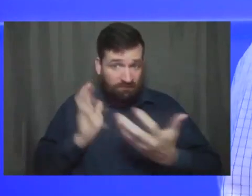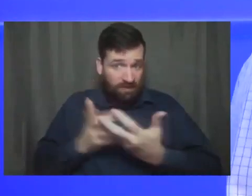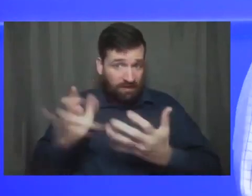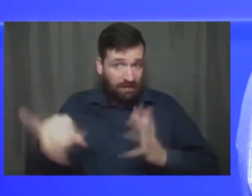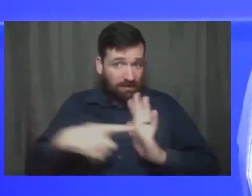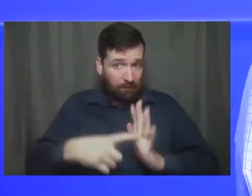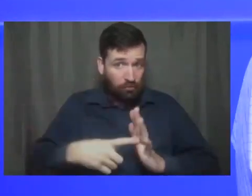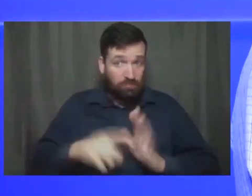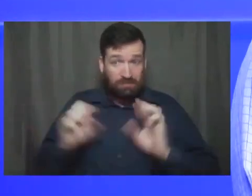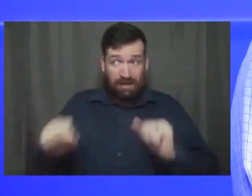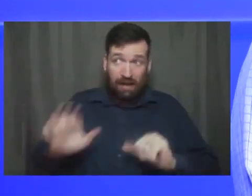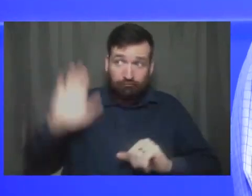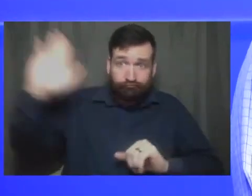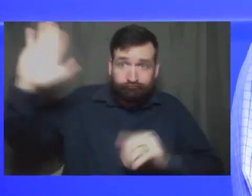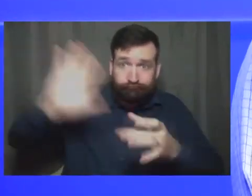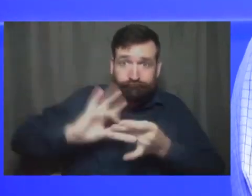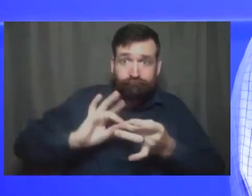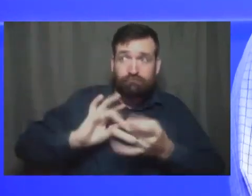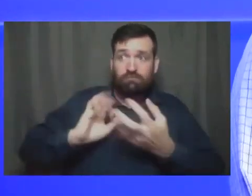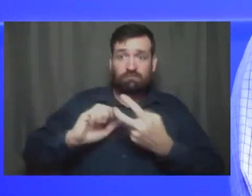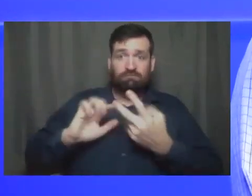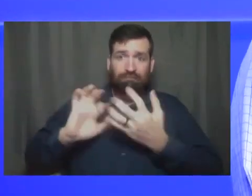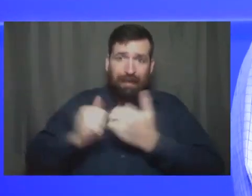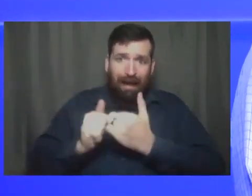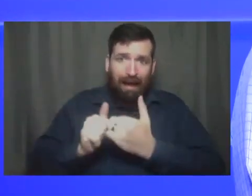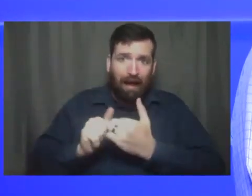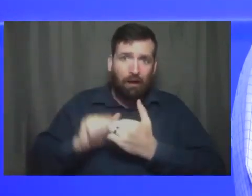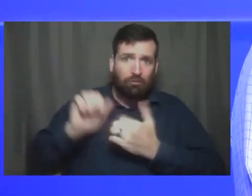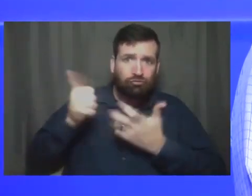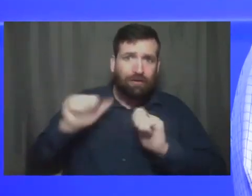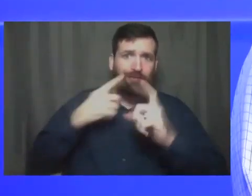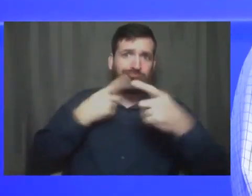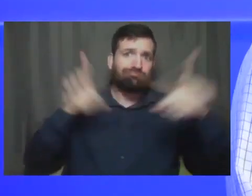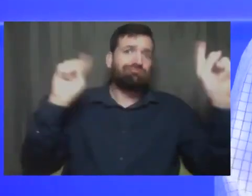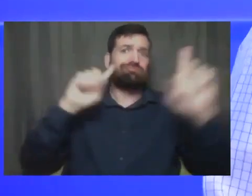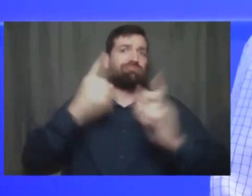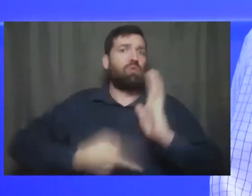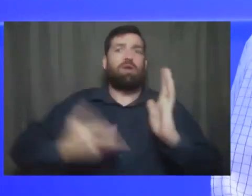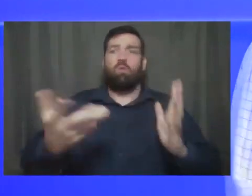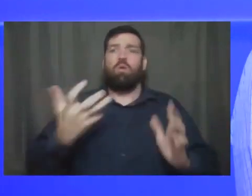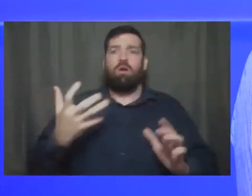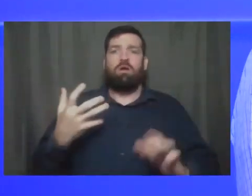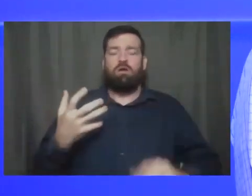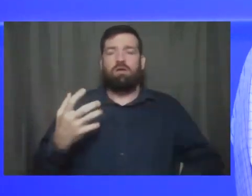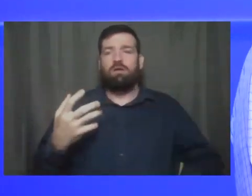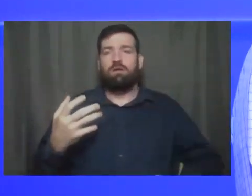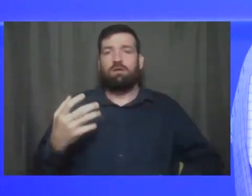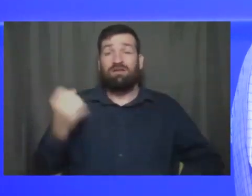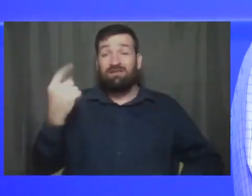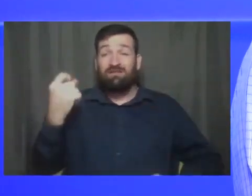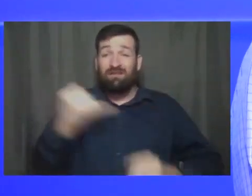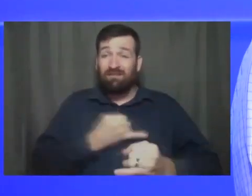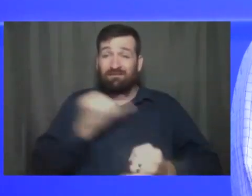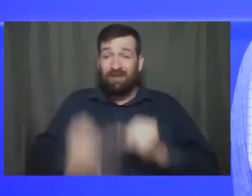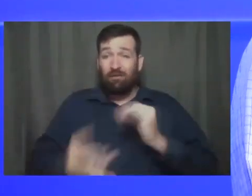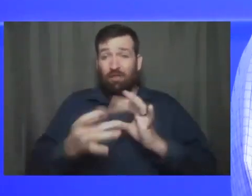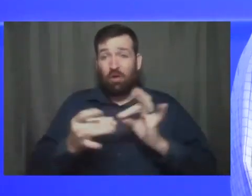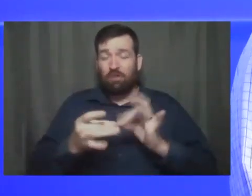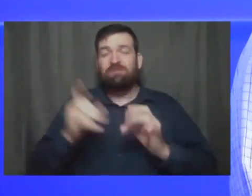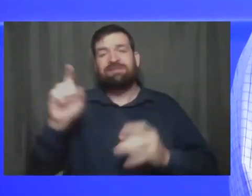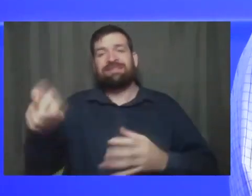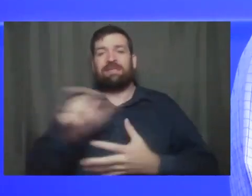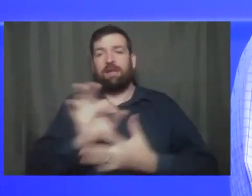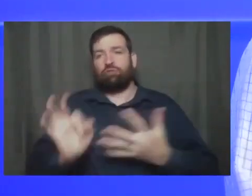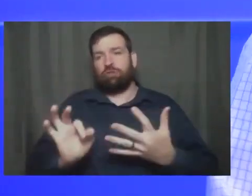up? How can I speak up? How can I try and get what I want? Because I think, as a final thought, we need to have options and we need to not